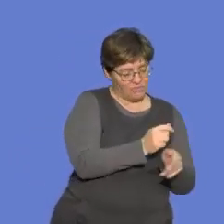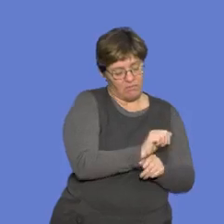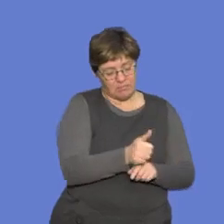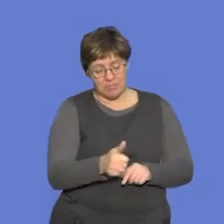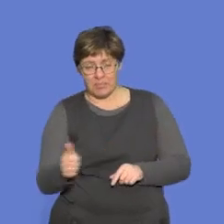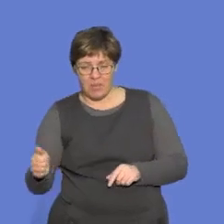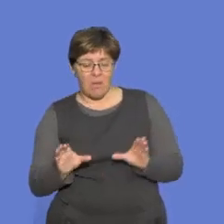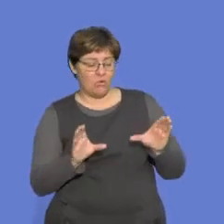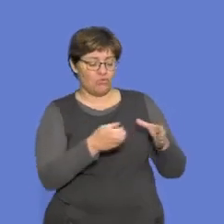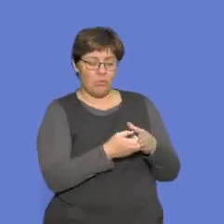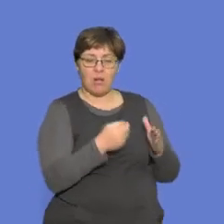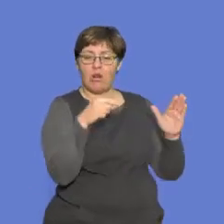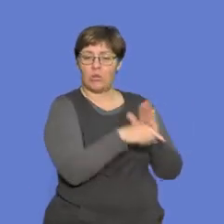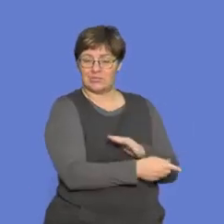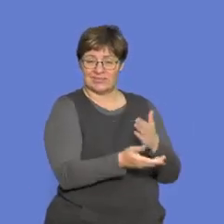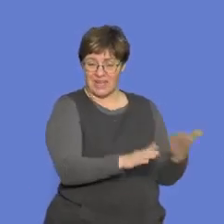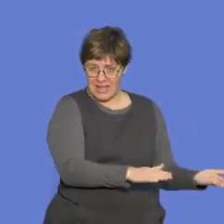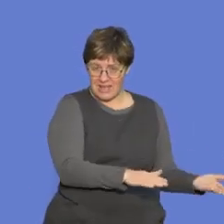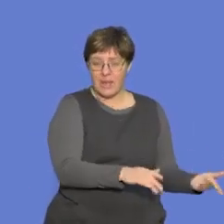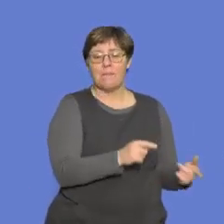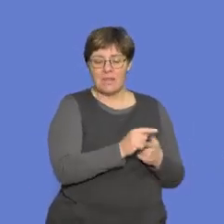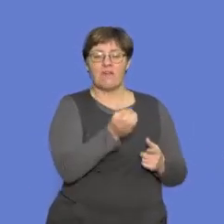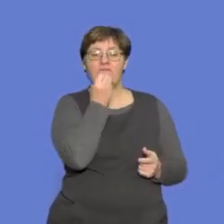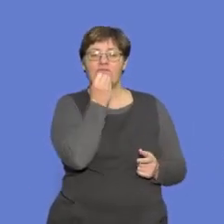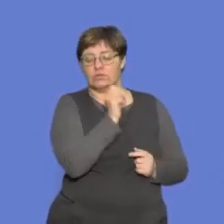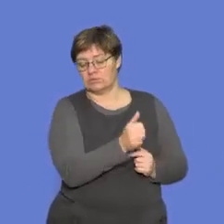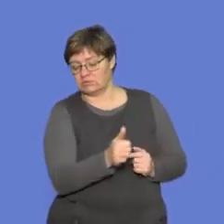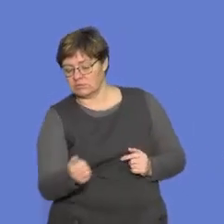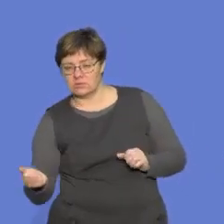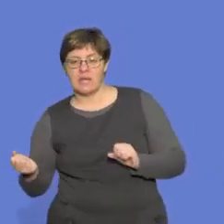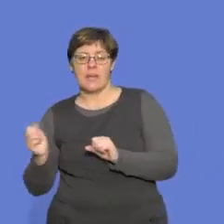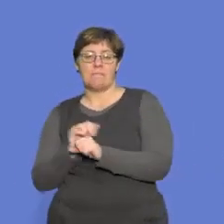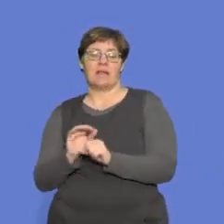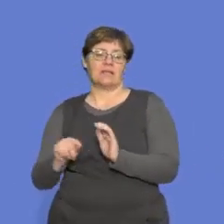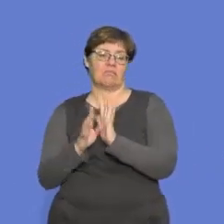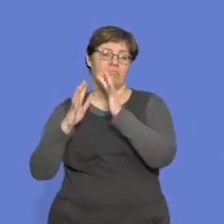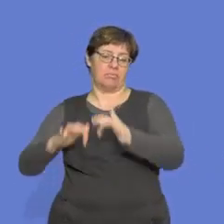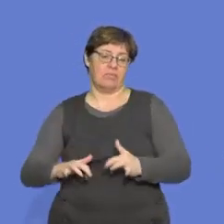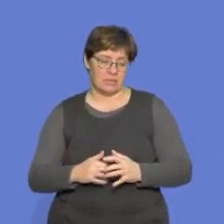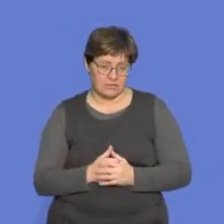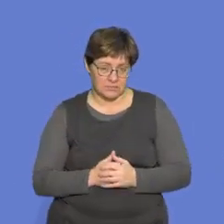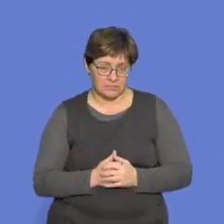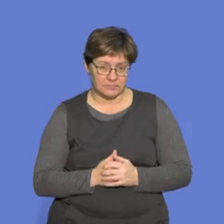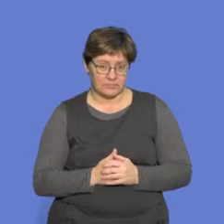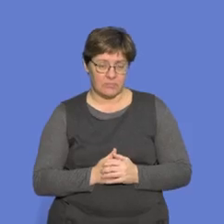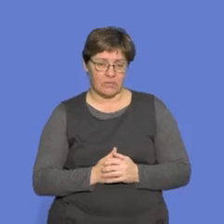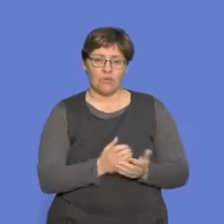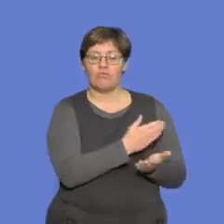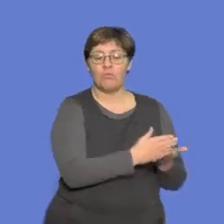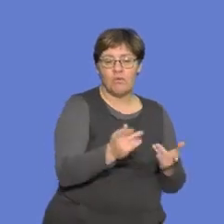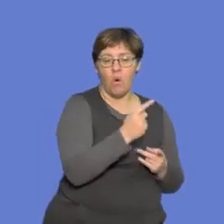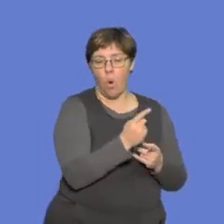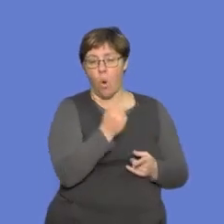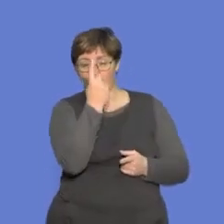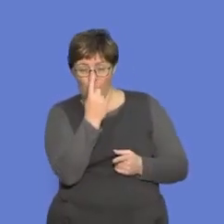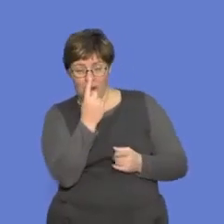can cause the food chains and food webs to collapse. So if we remove or we affect one individual in the flow of